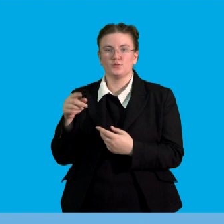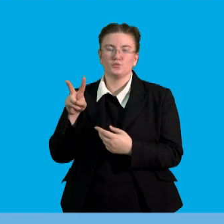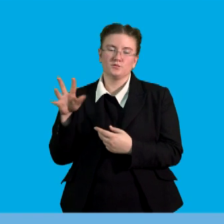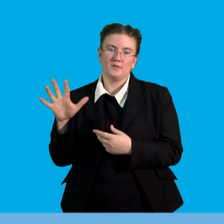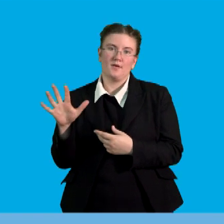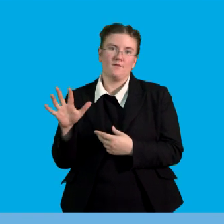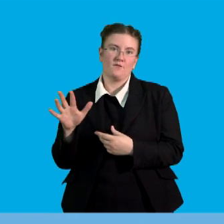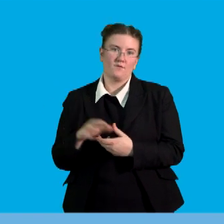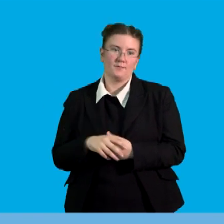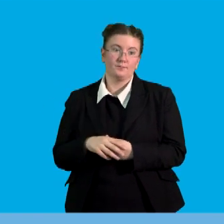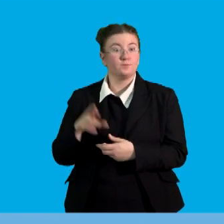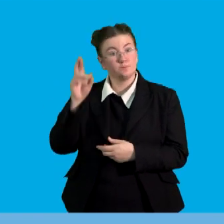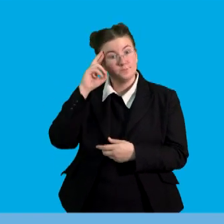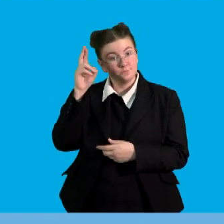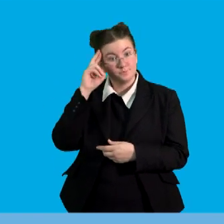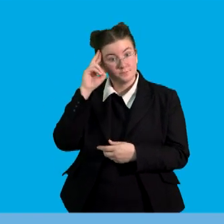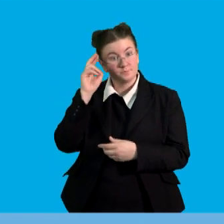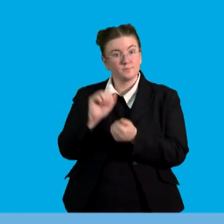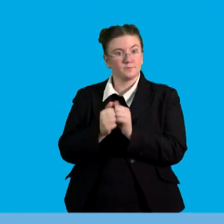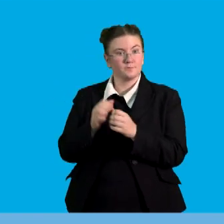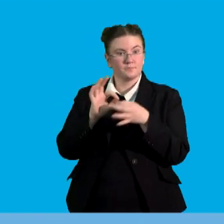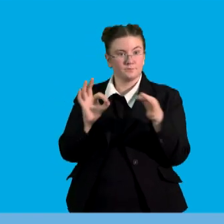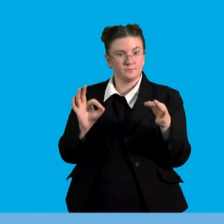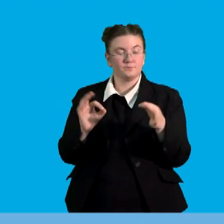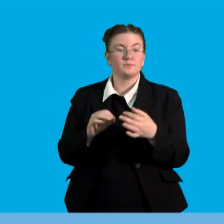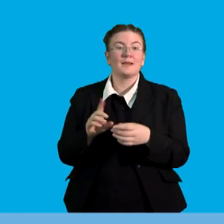equation. Density